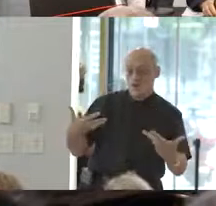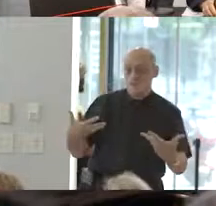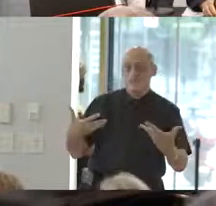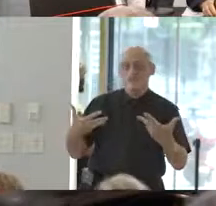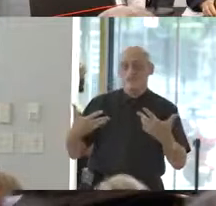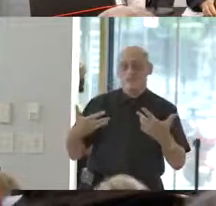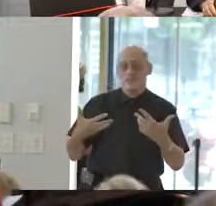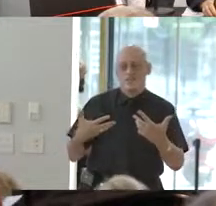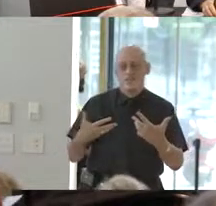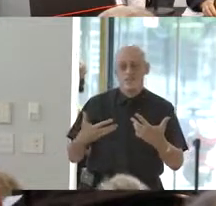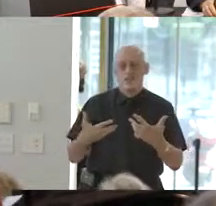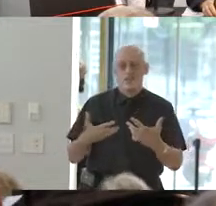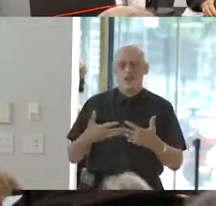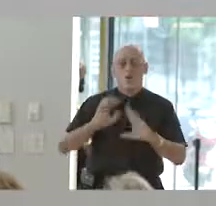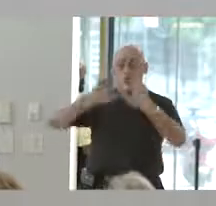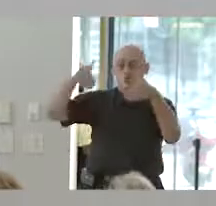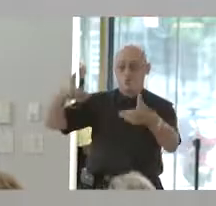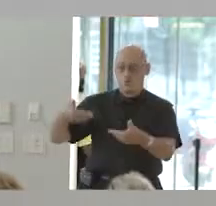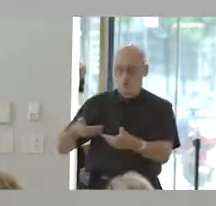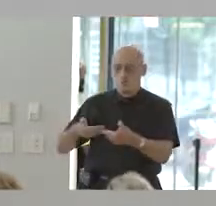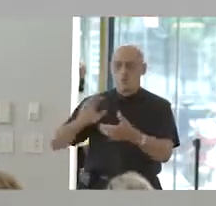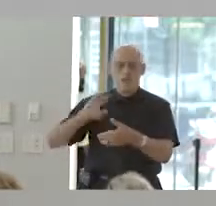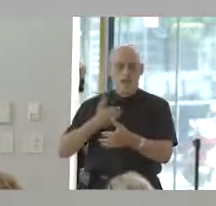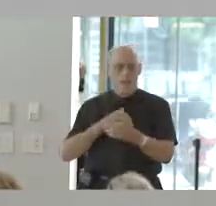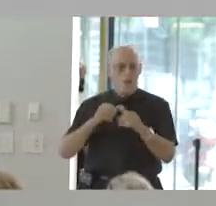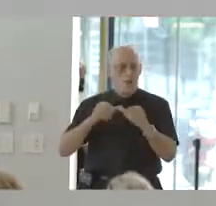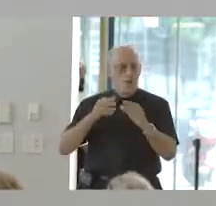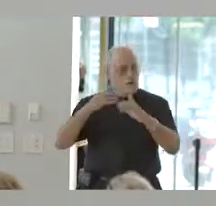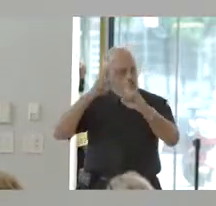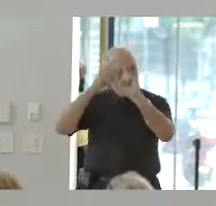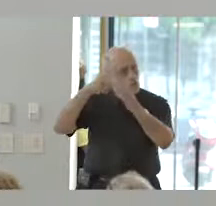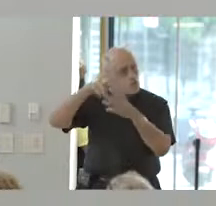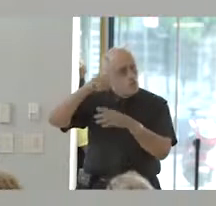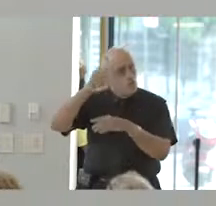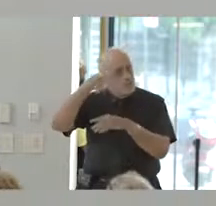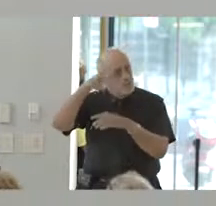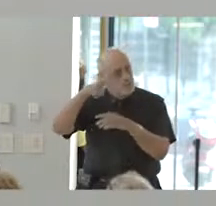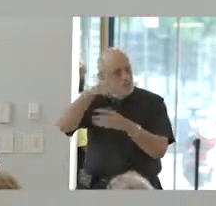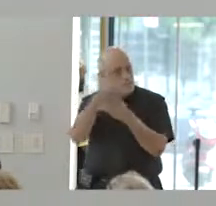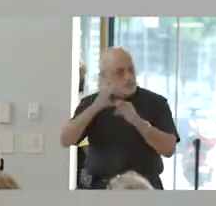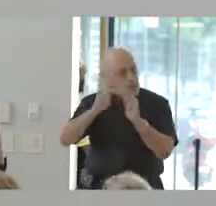to be introducing our progressive design build contracting